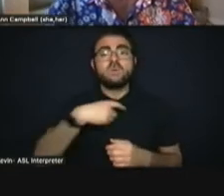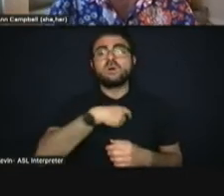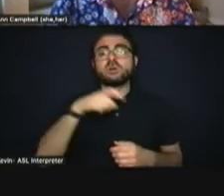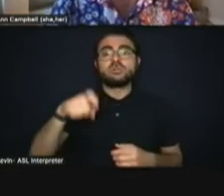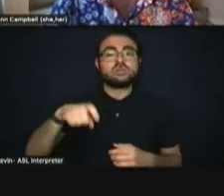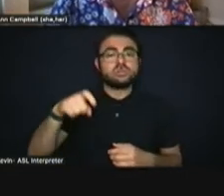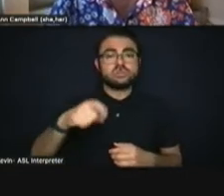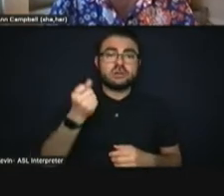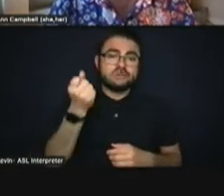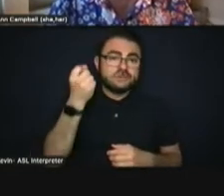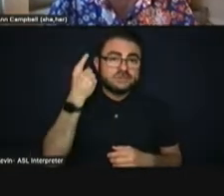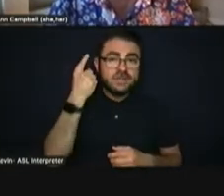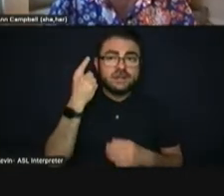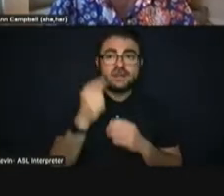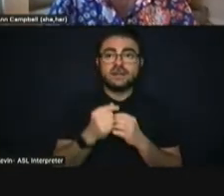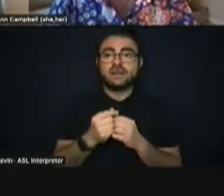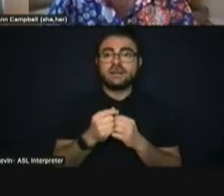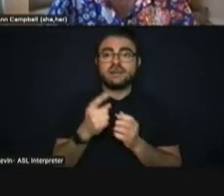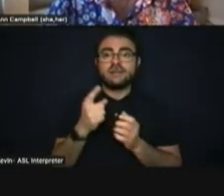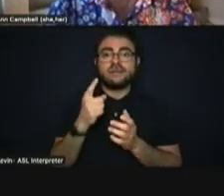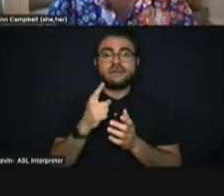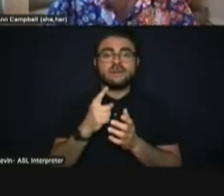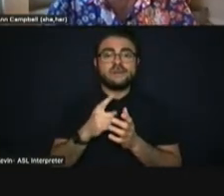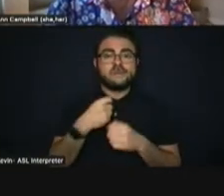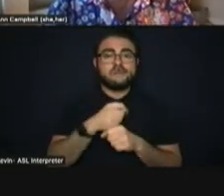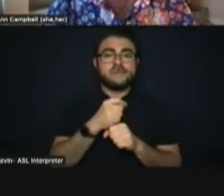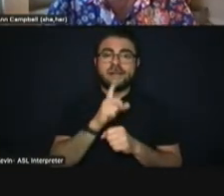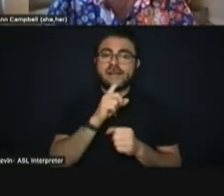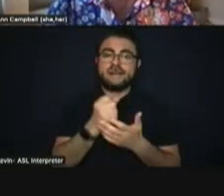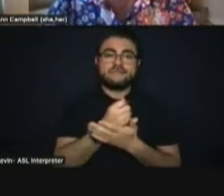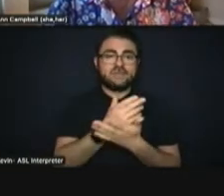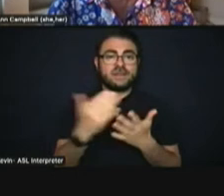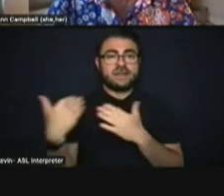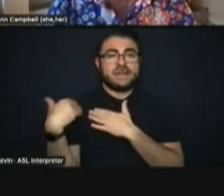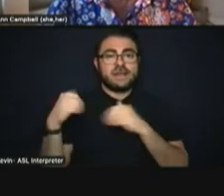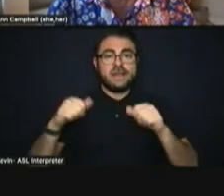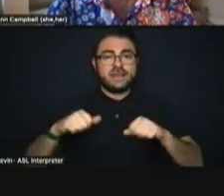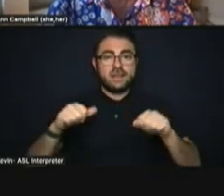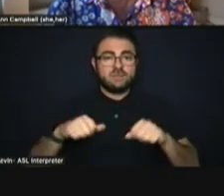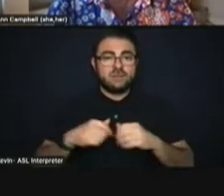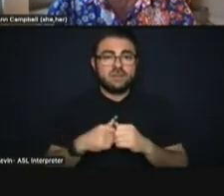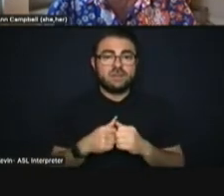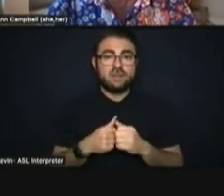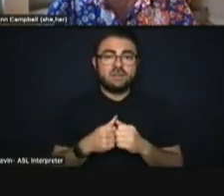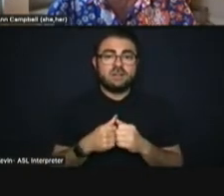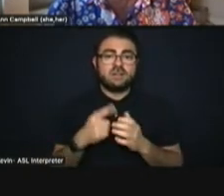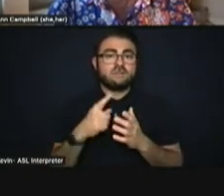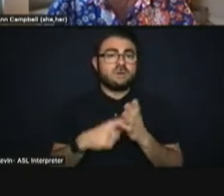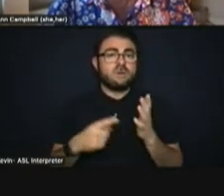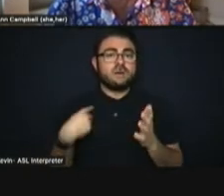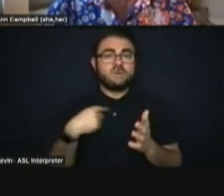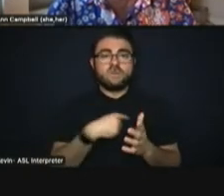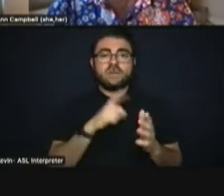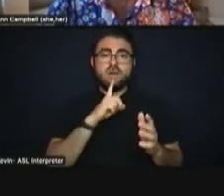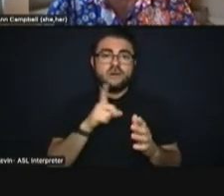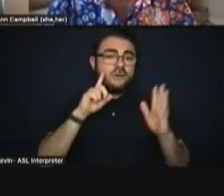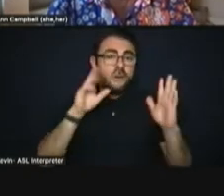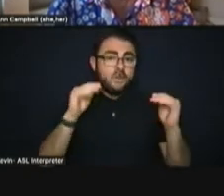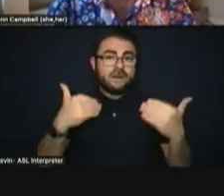and what makes everything accountable to what we all are hoping to have a better